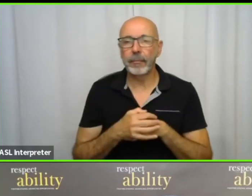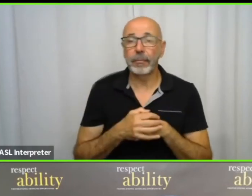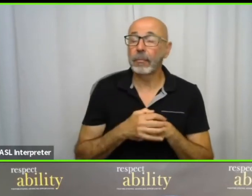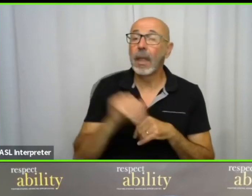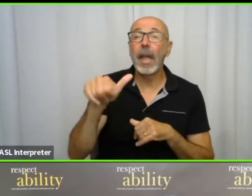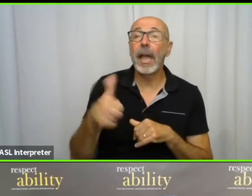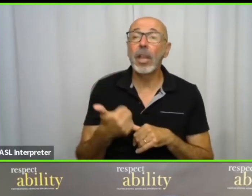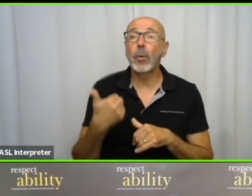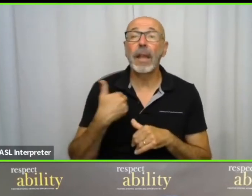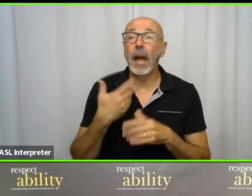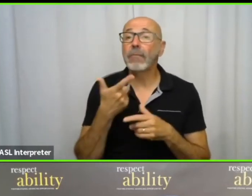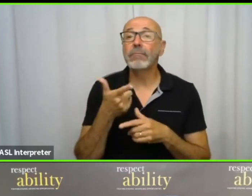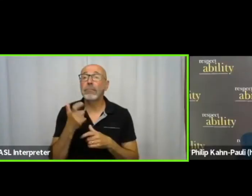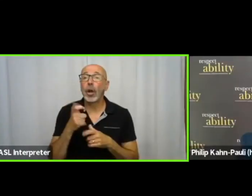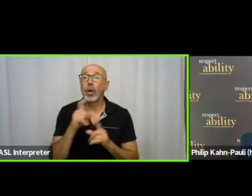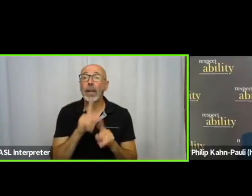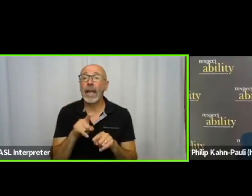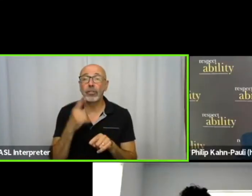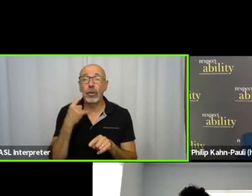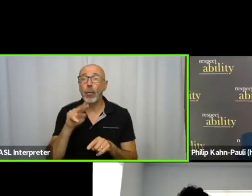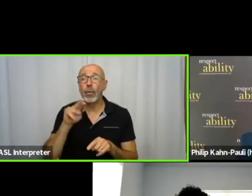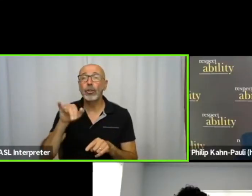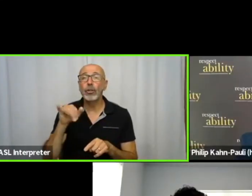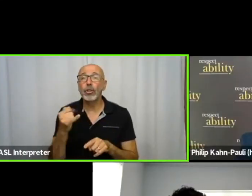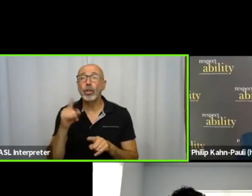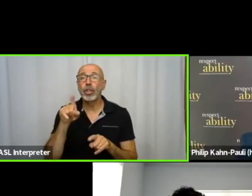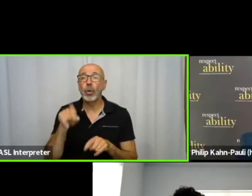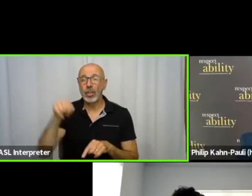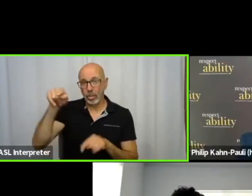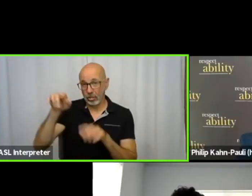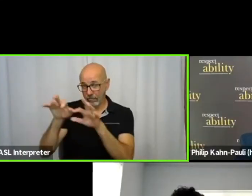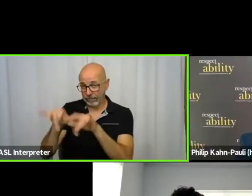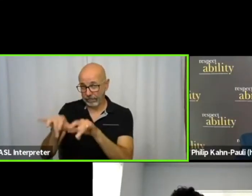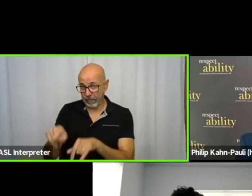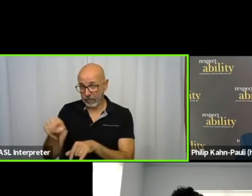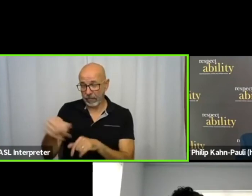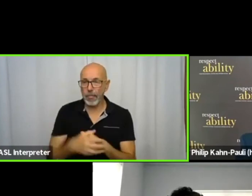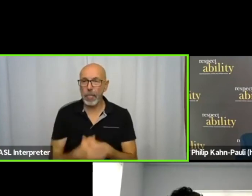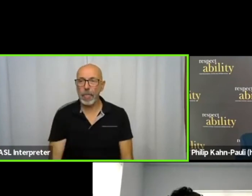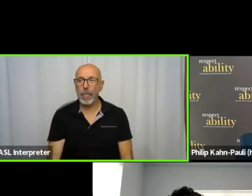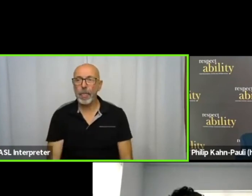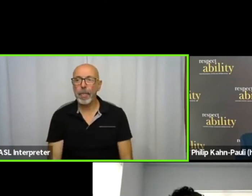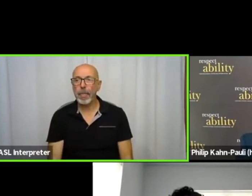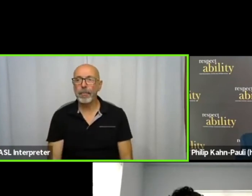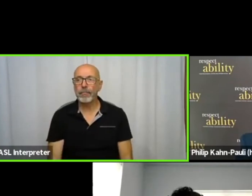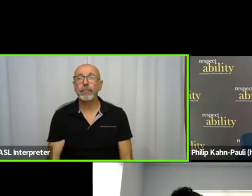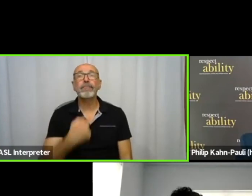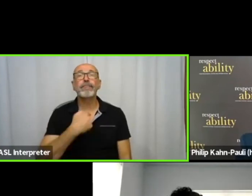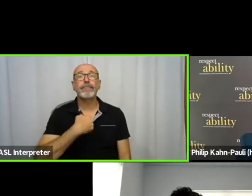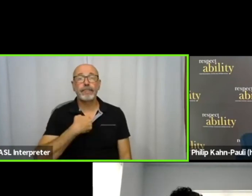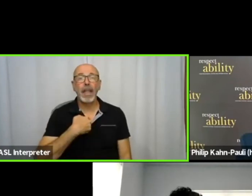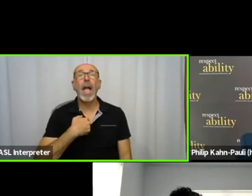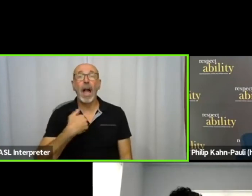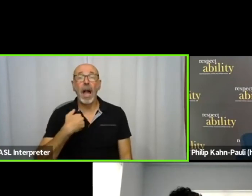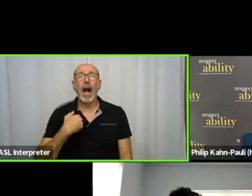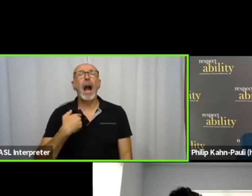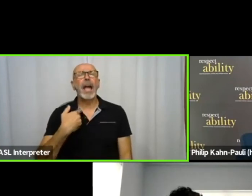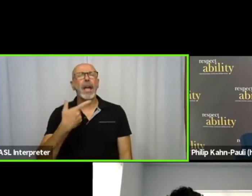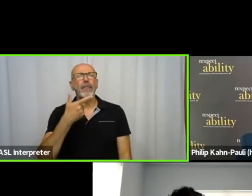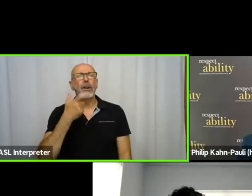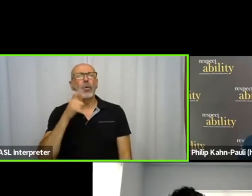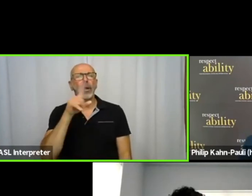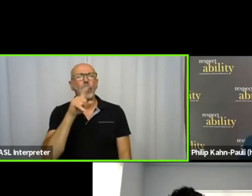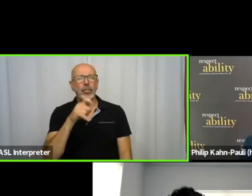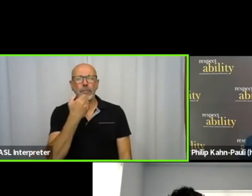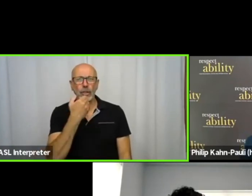have a quick answer to the New Jersey question that was posed? I do not have a quick question, but that's a